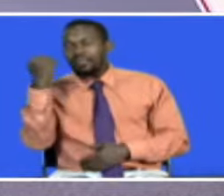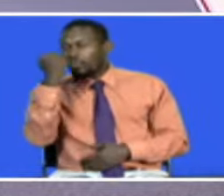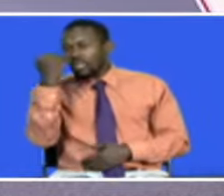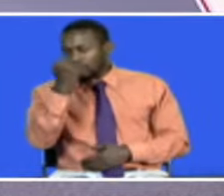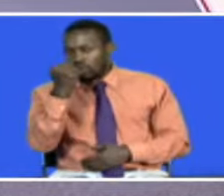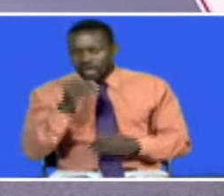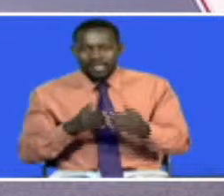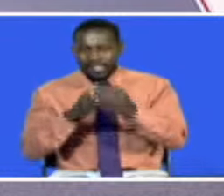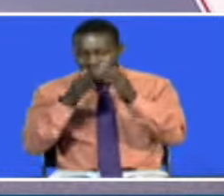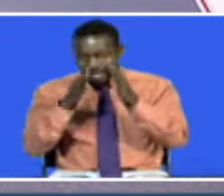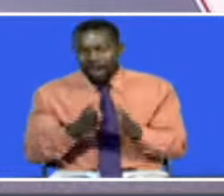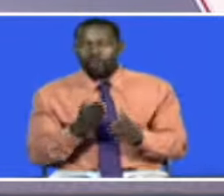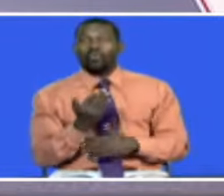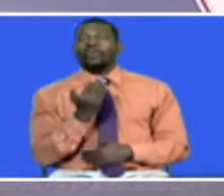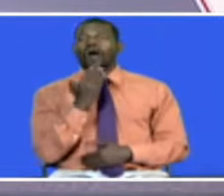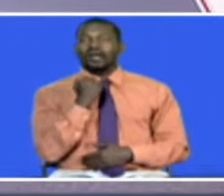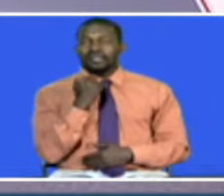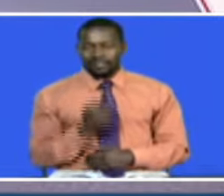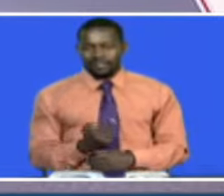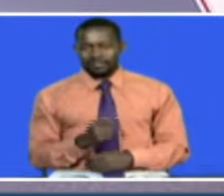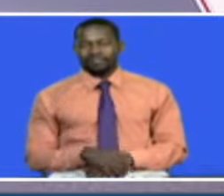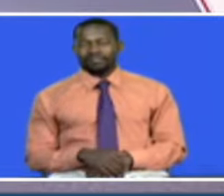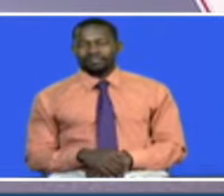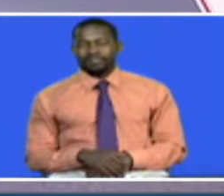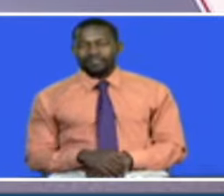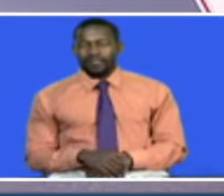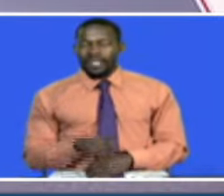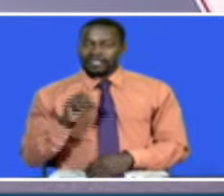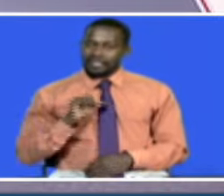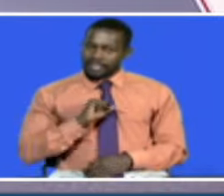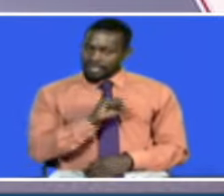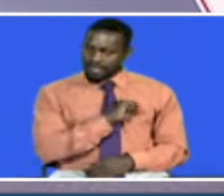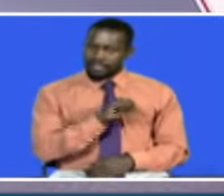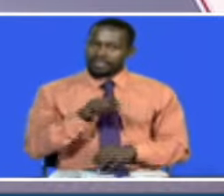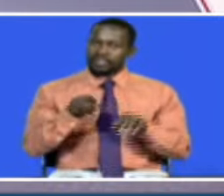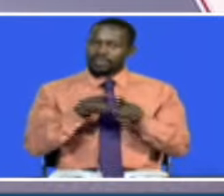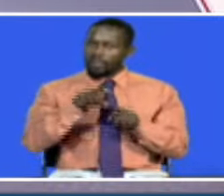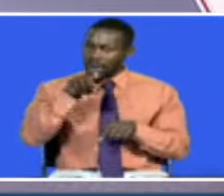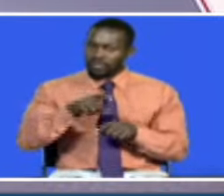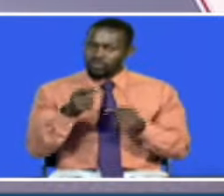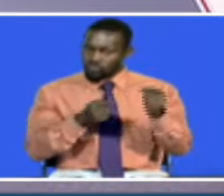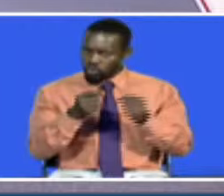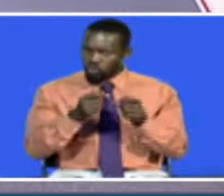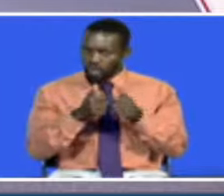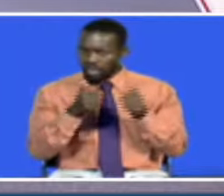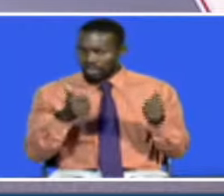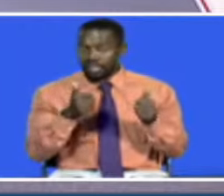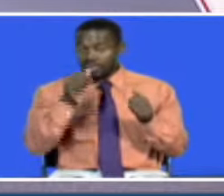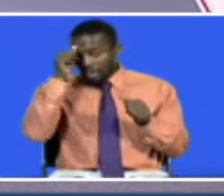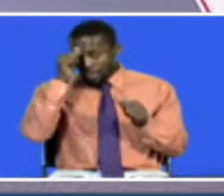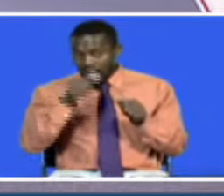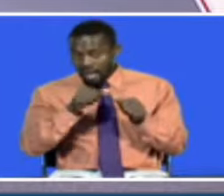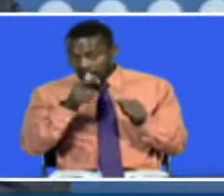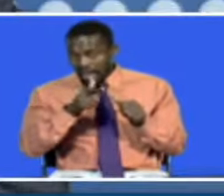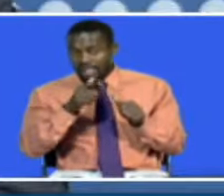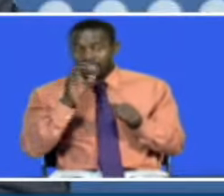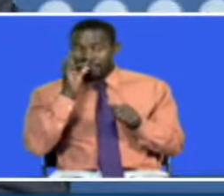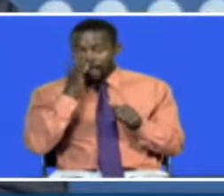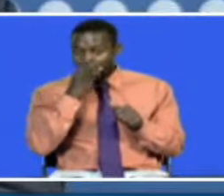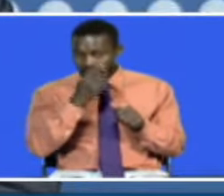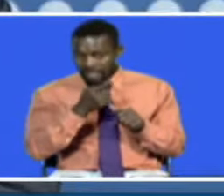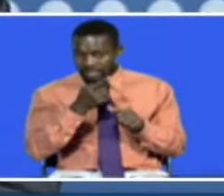have a majority in the National Assembly and the Senate. And in the Senate to be able to do what you want. Please remember, when Kibaki